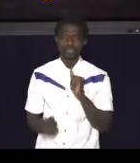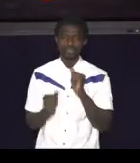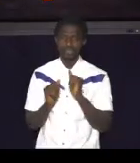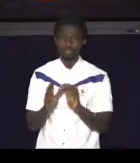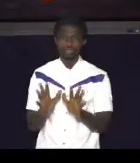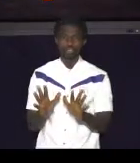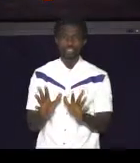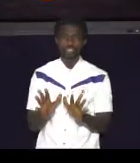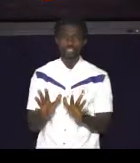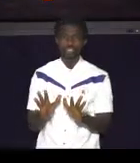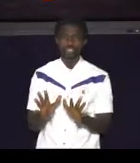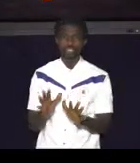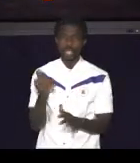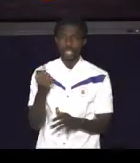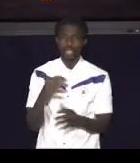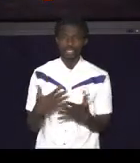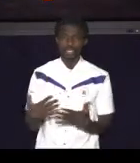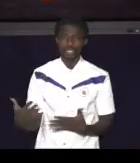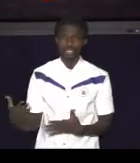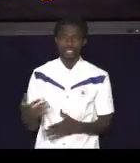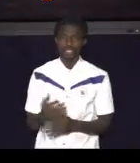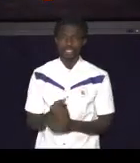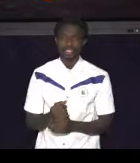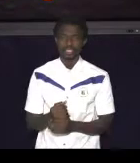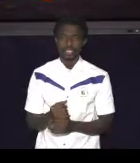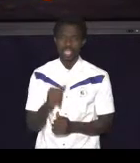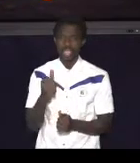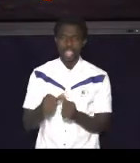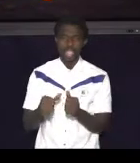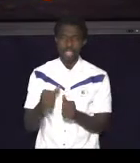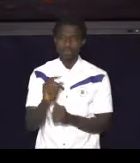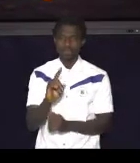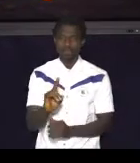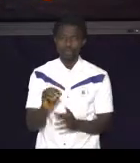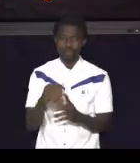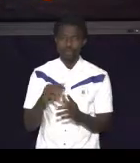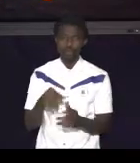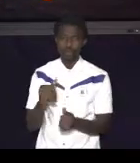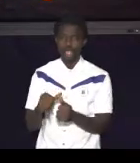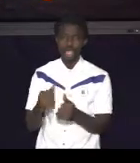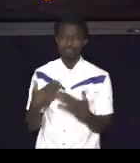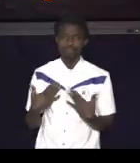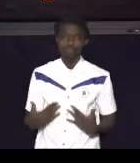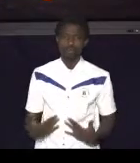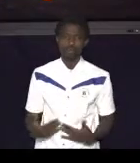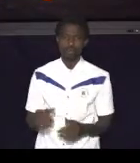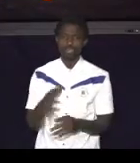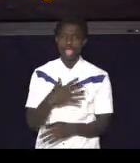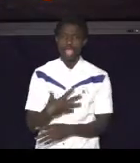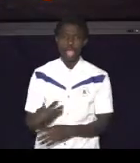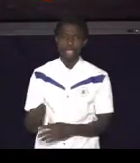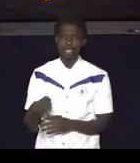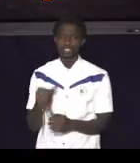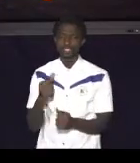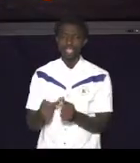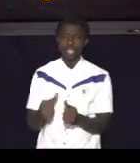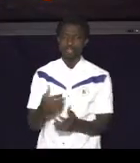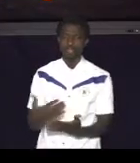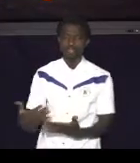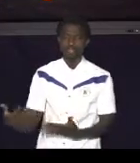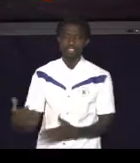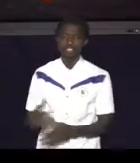nothing, anything, everyone or everybody, and